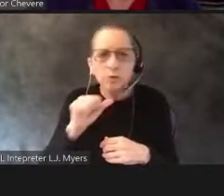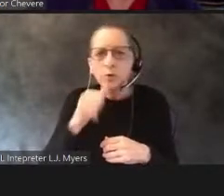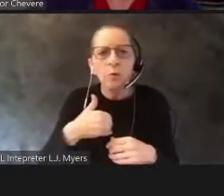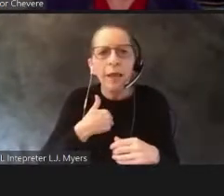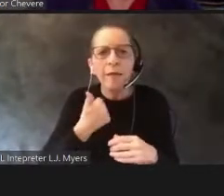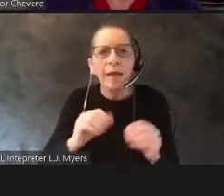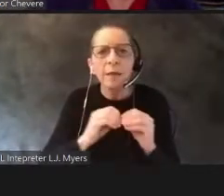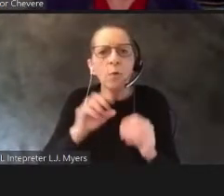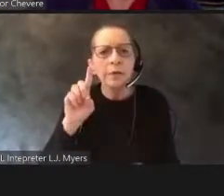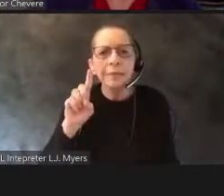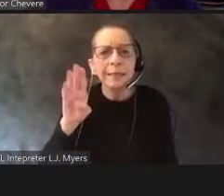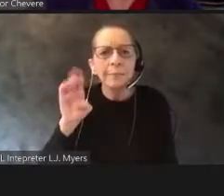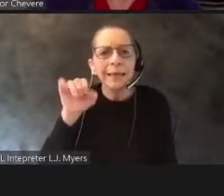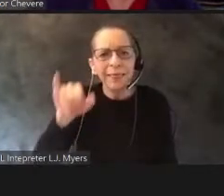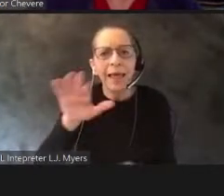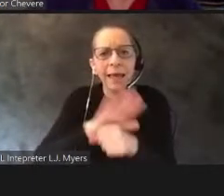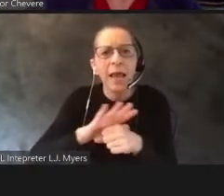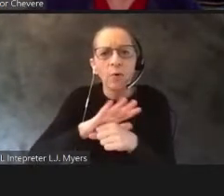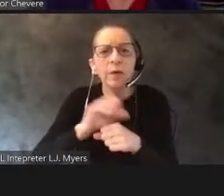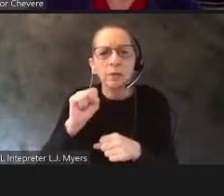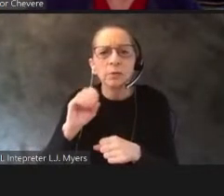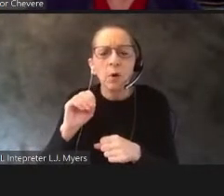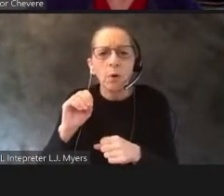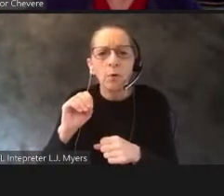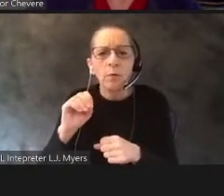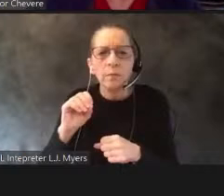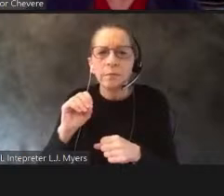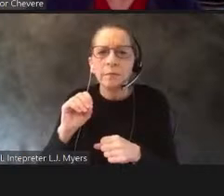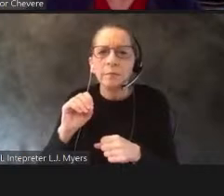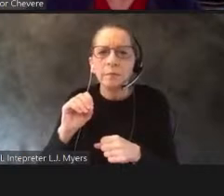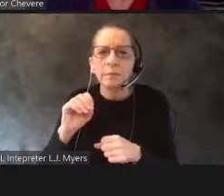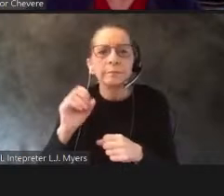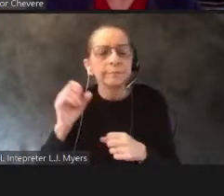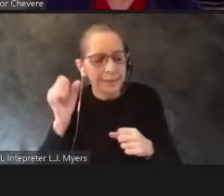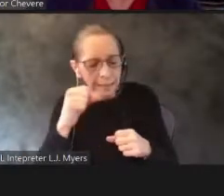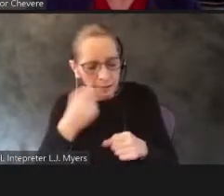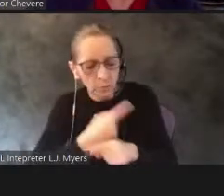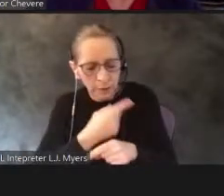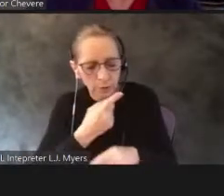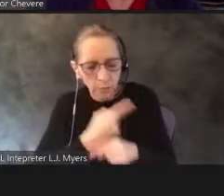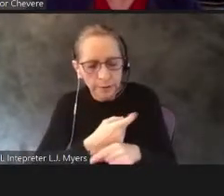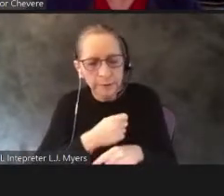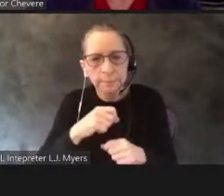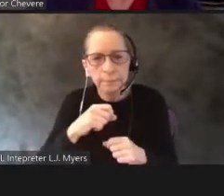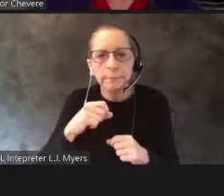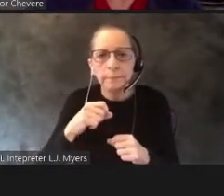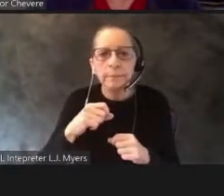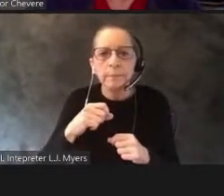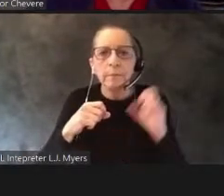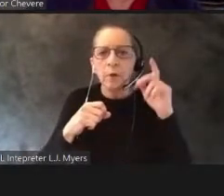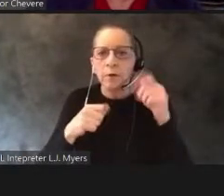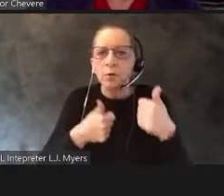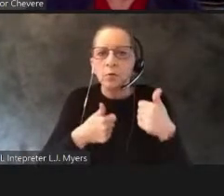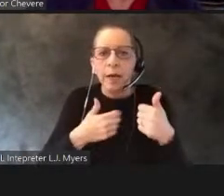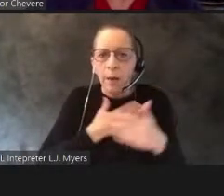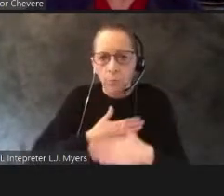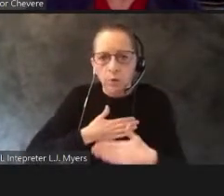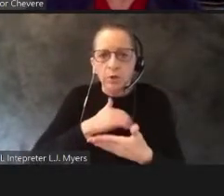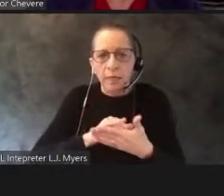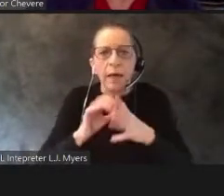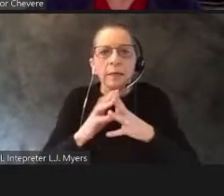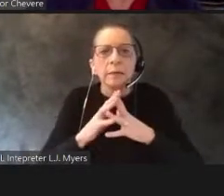more DBEs in that particular area. So in the lifts, correct. Yes. Yeah. Okay, great. No, we appreciate